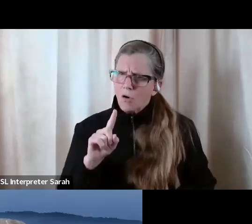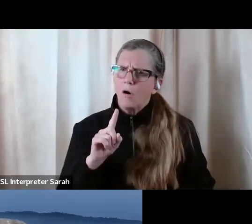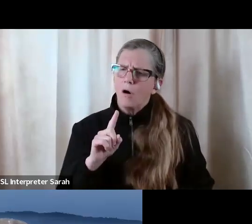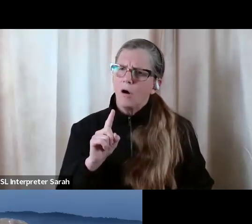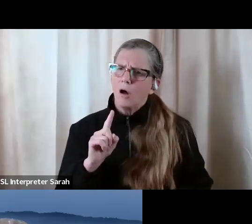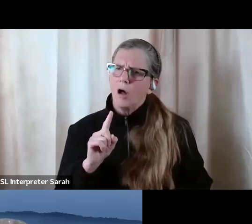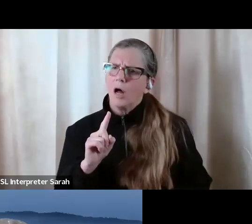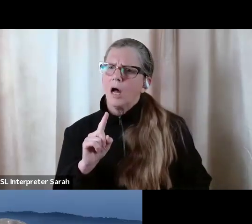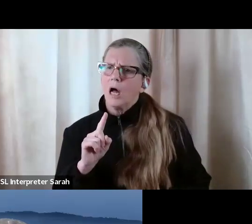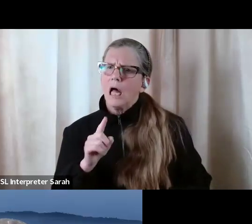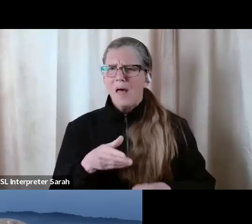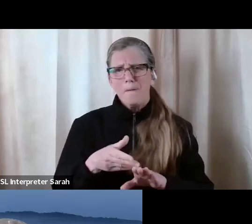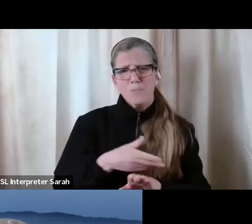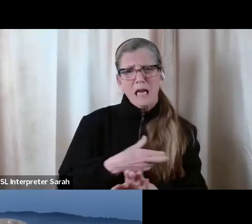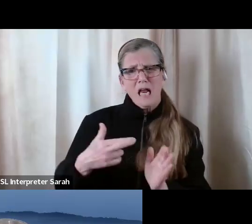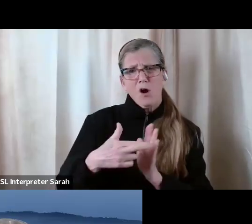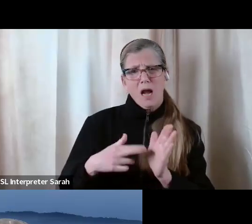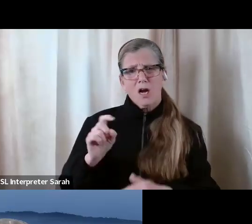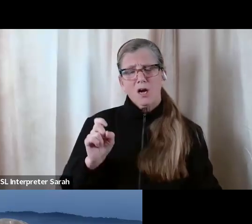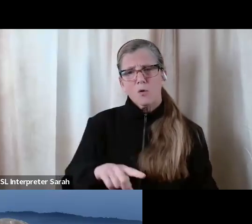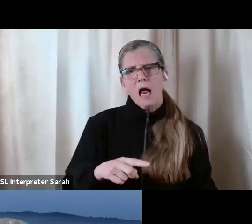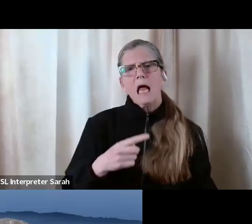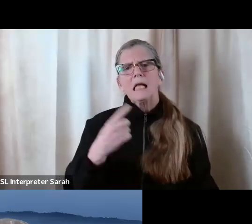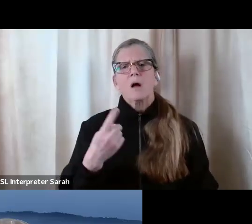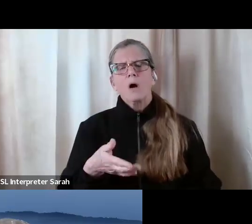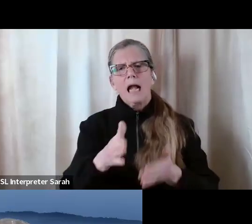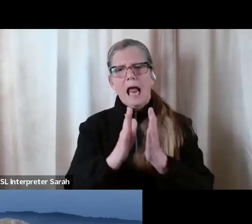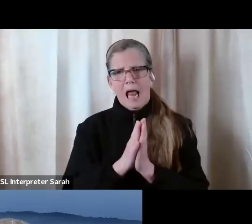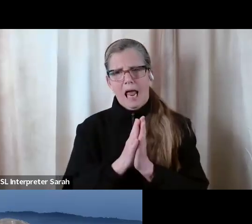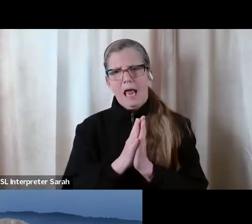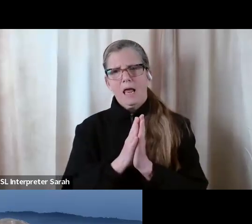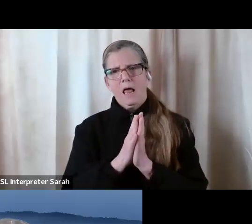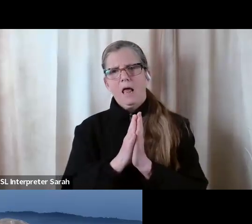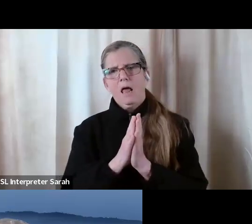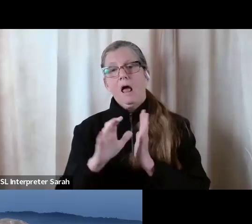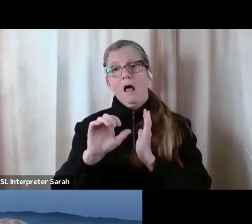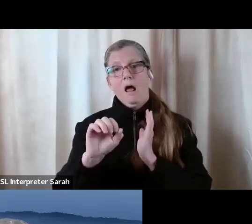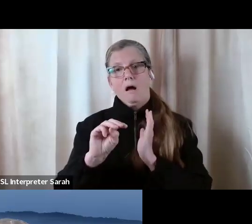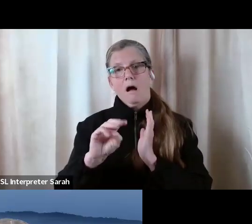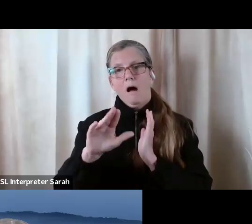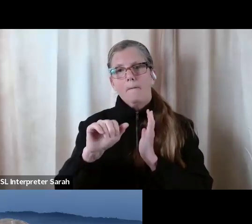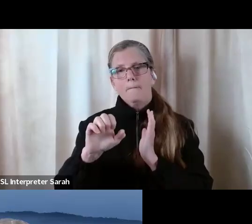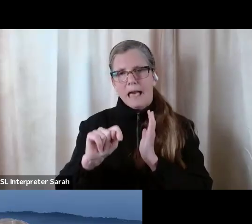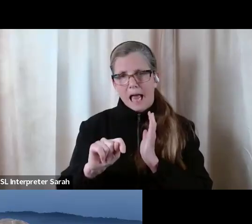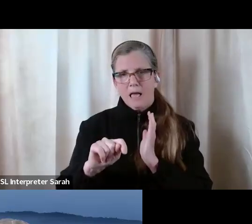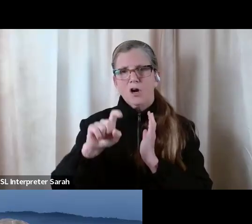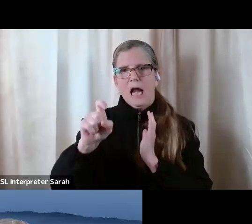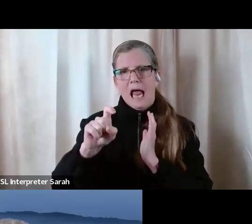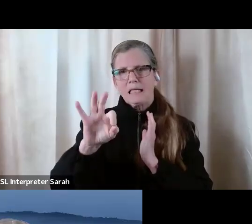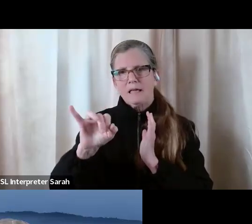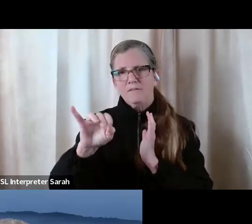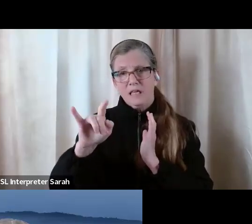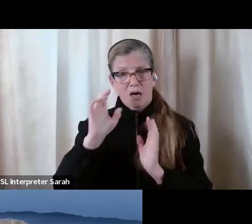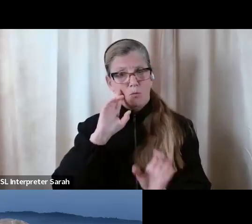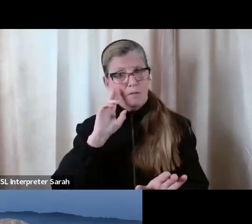in the pre-registration questions, someone asked if Comcast or Xfinity was going to be participating in